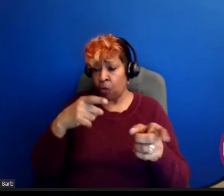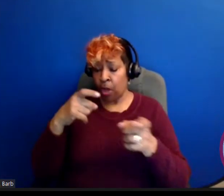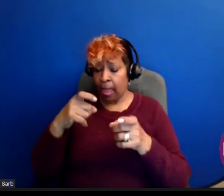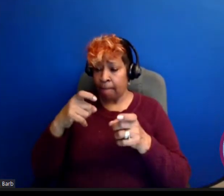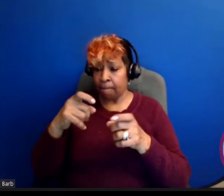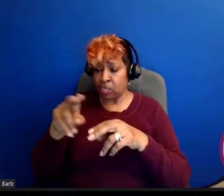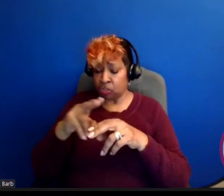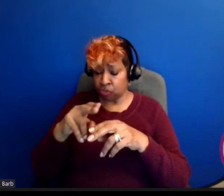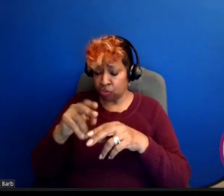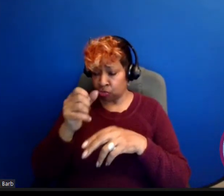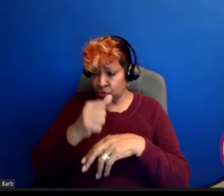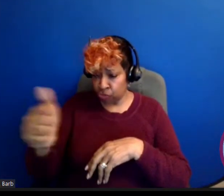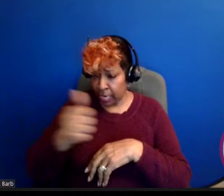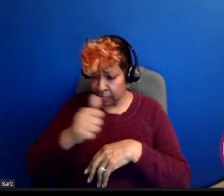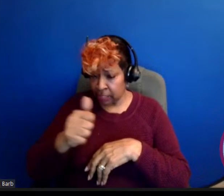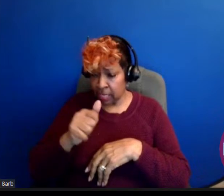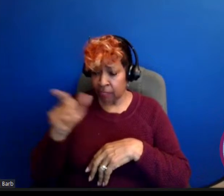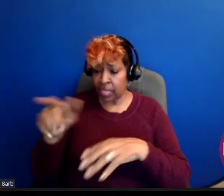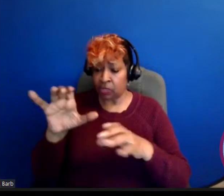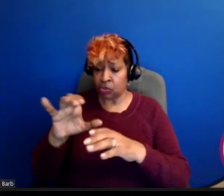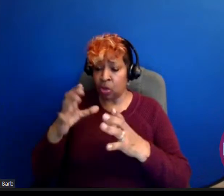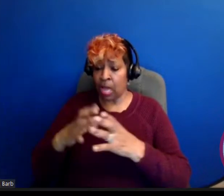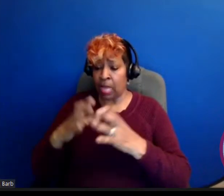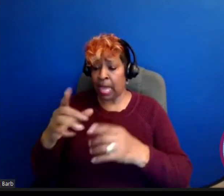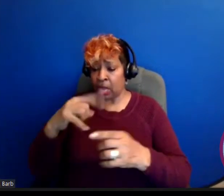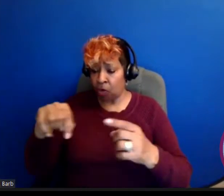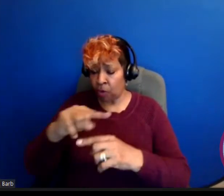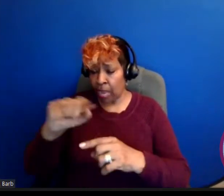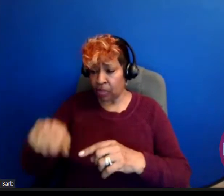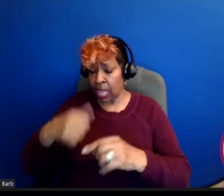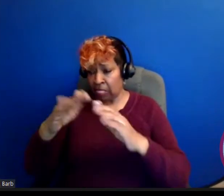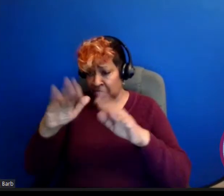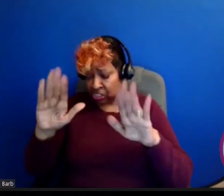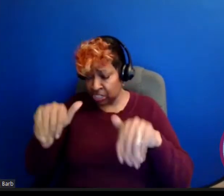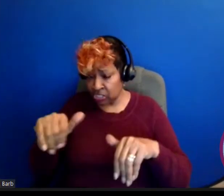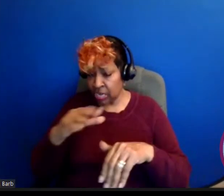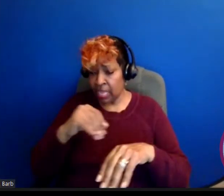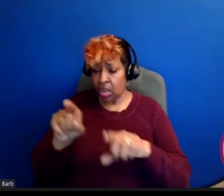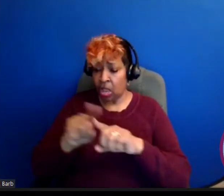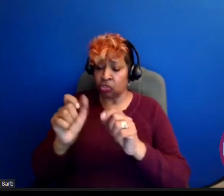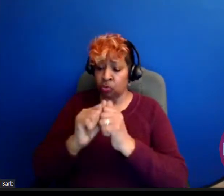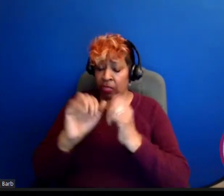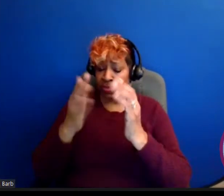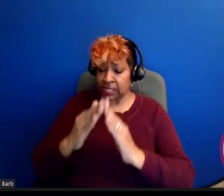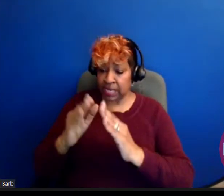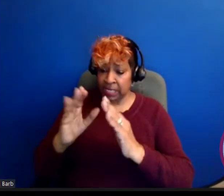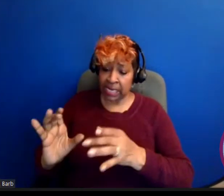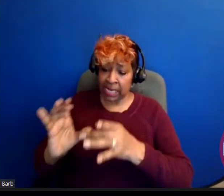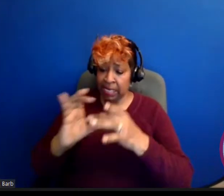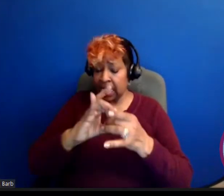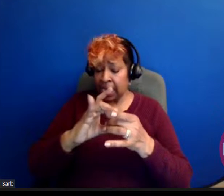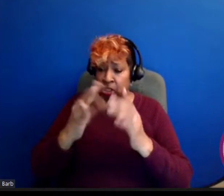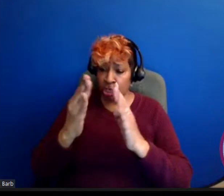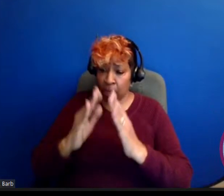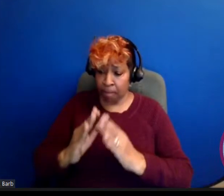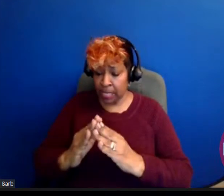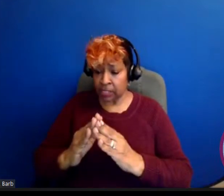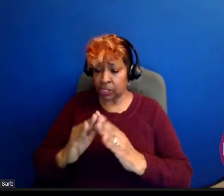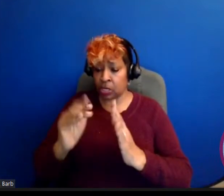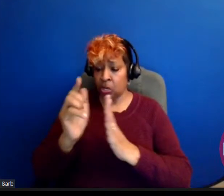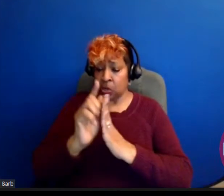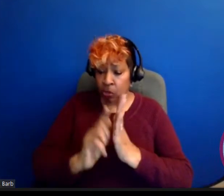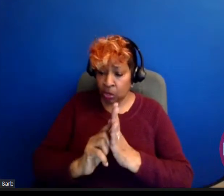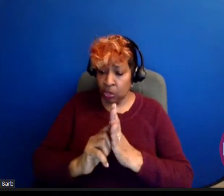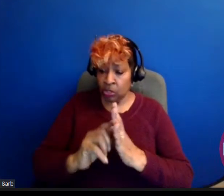do a lot around the other, stations, and also with the city's connected communities ordinance and all of that, like